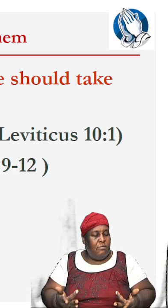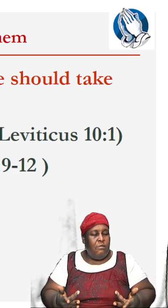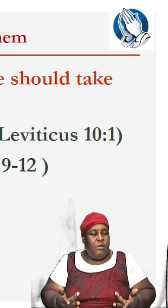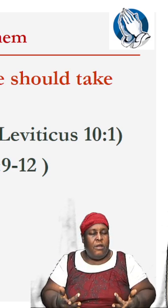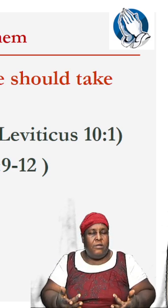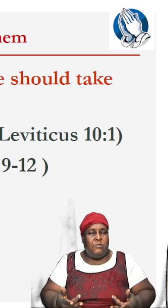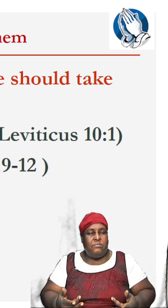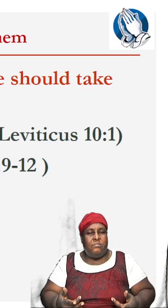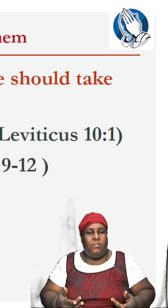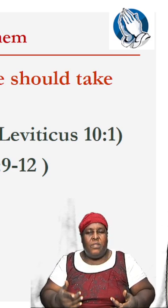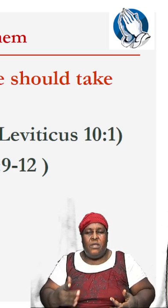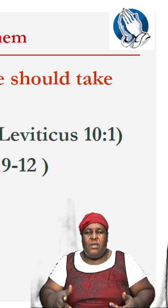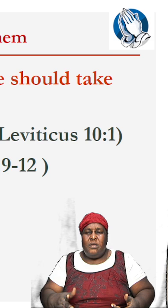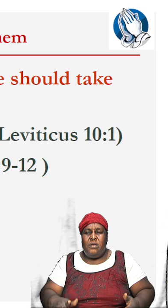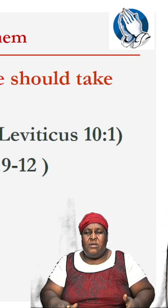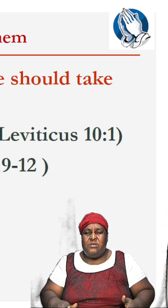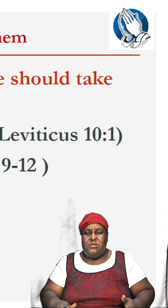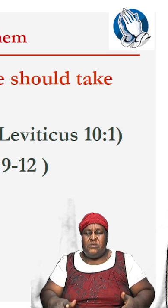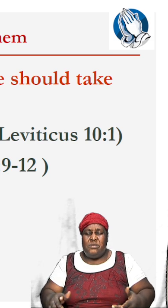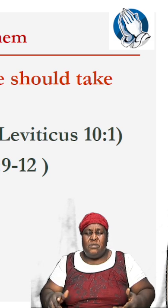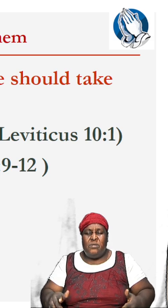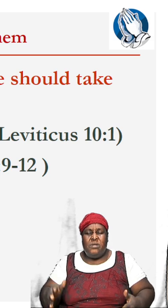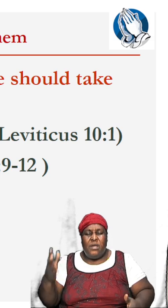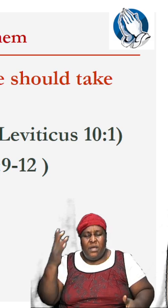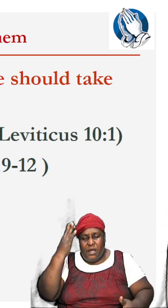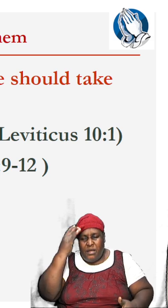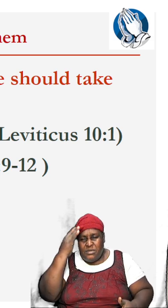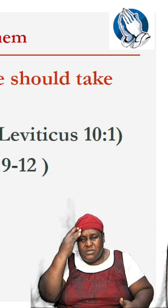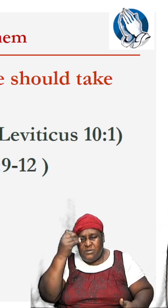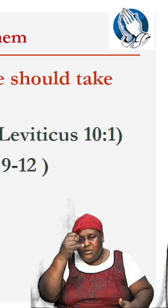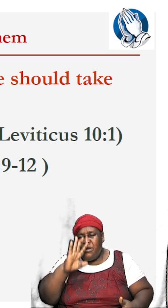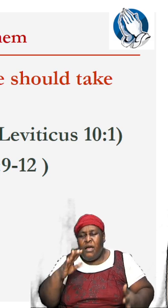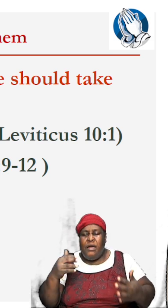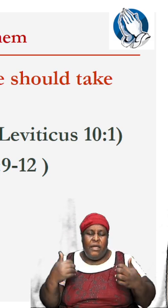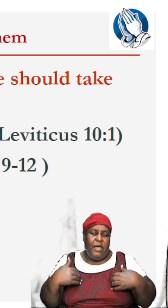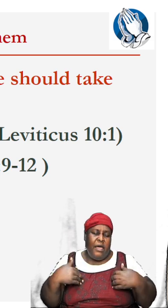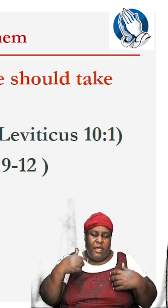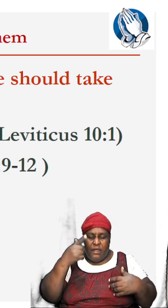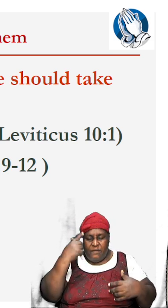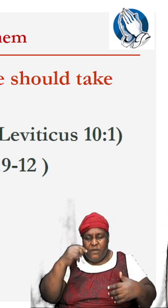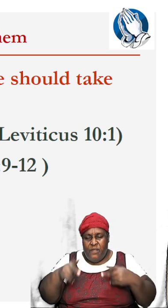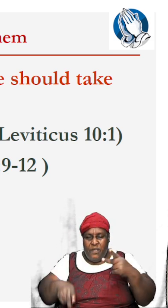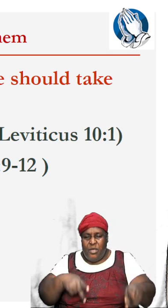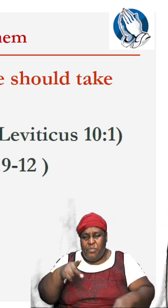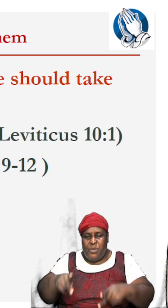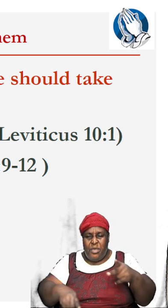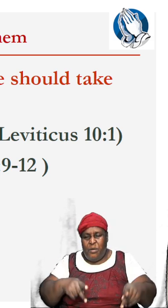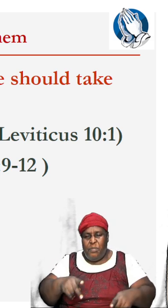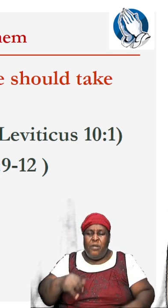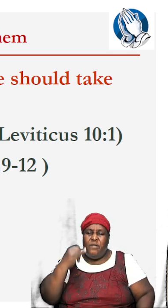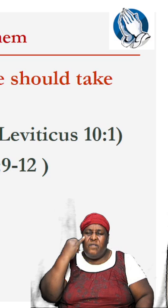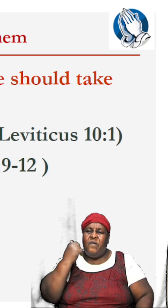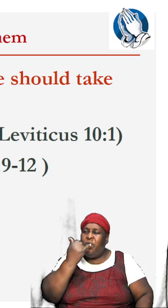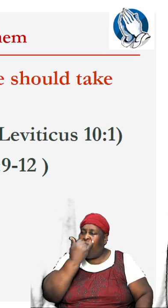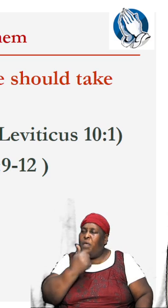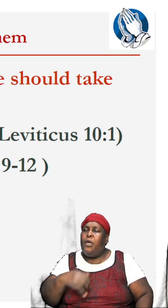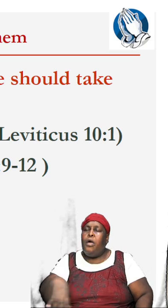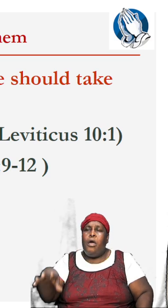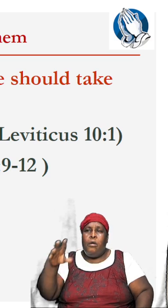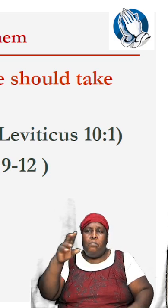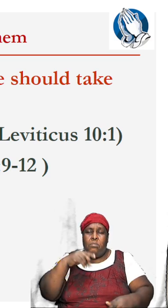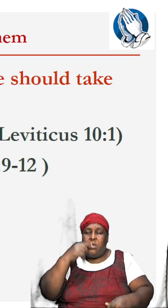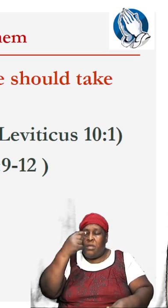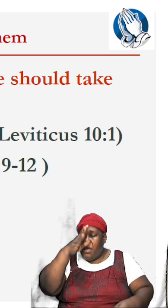granted. And this was the concern that God had for the people. He said, look here, Moses, I told